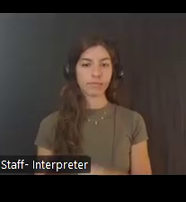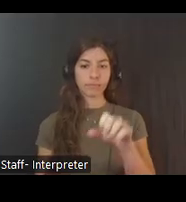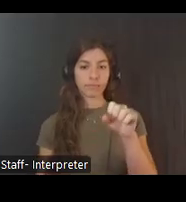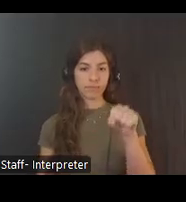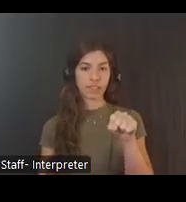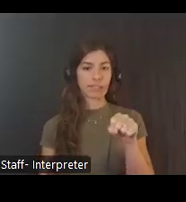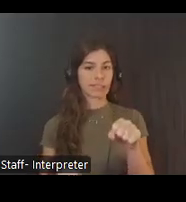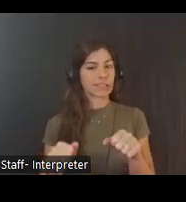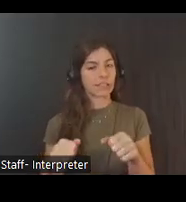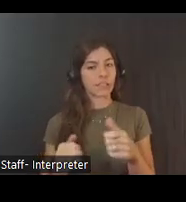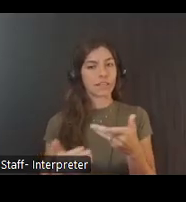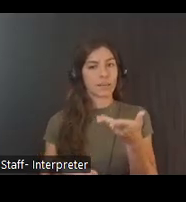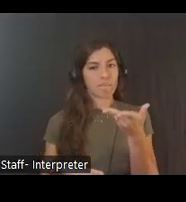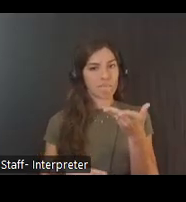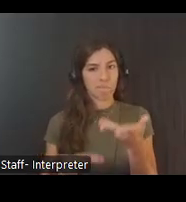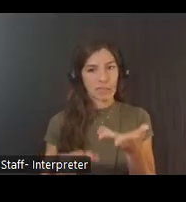it won't be